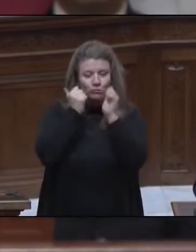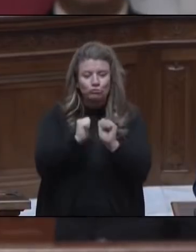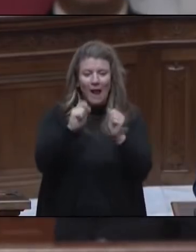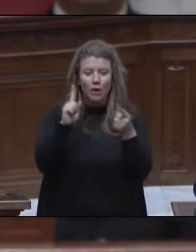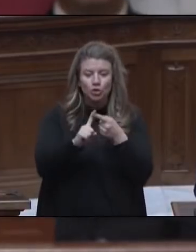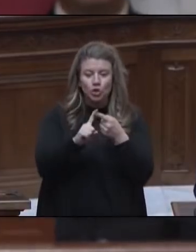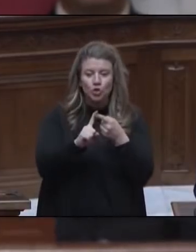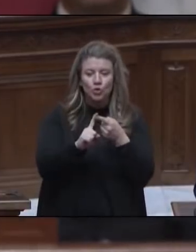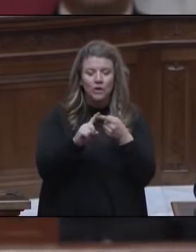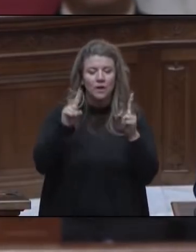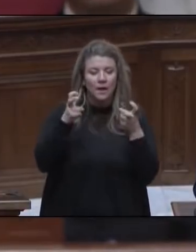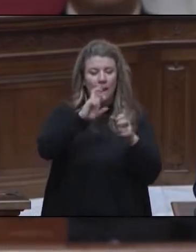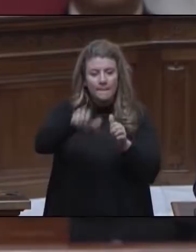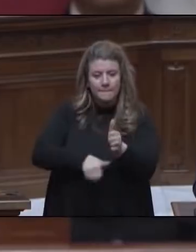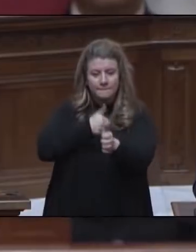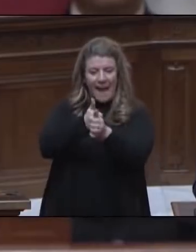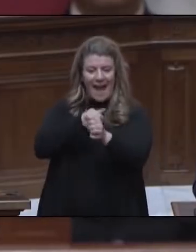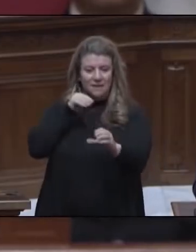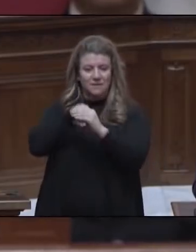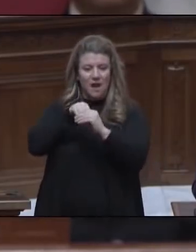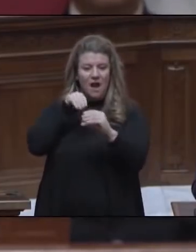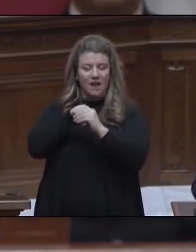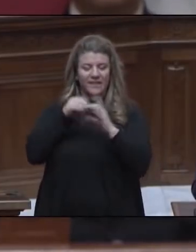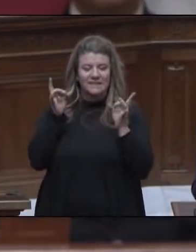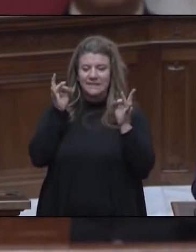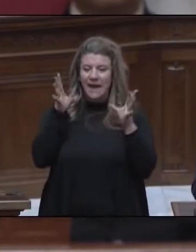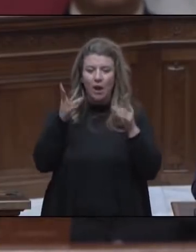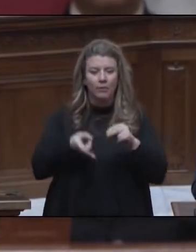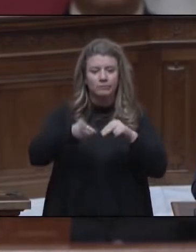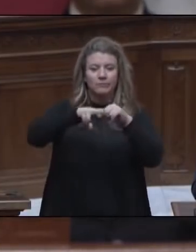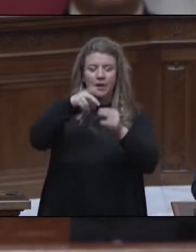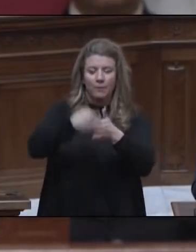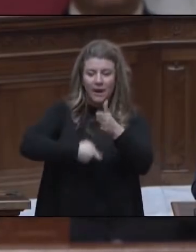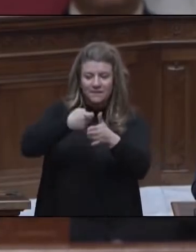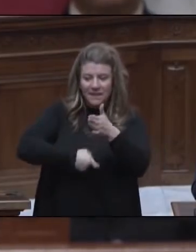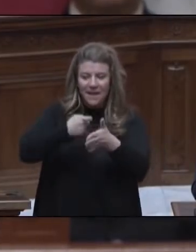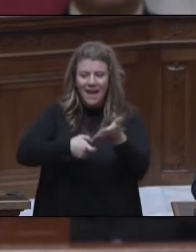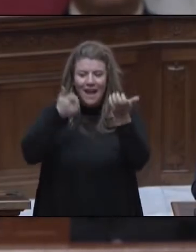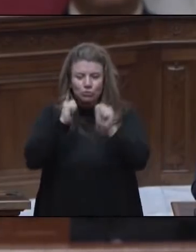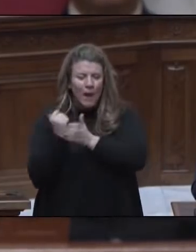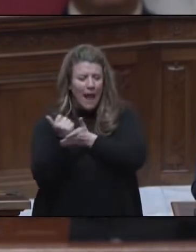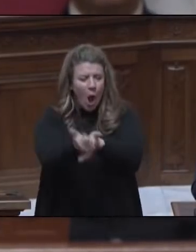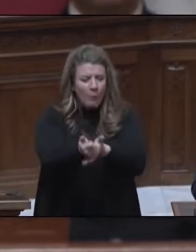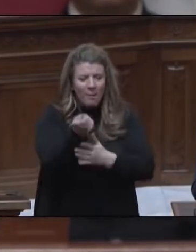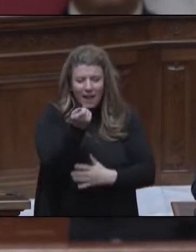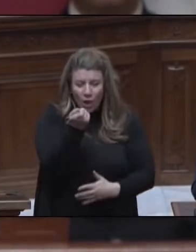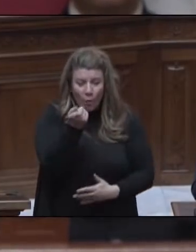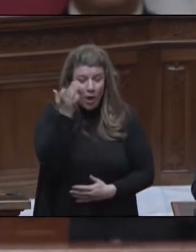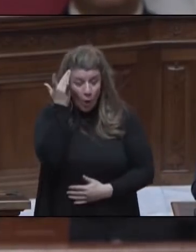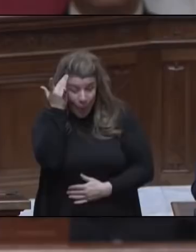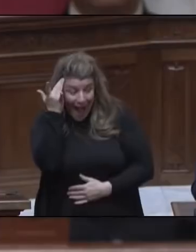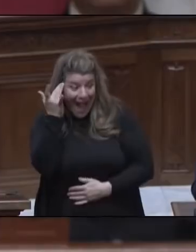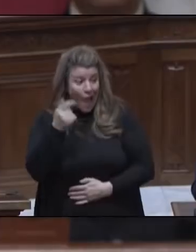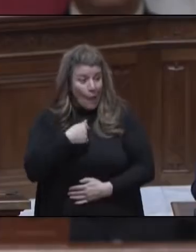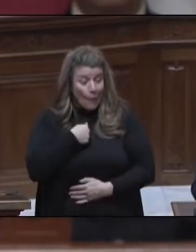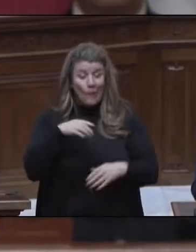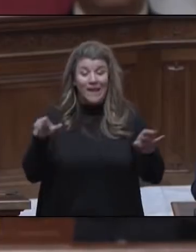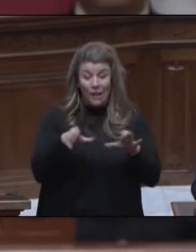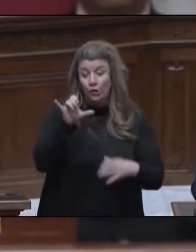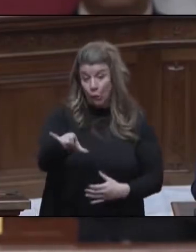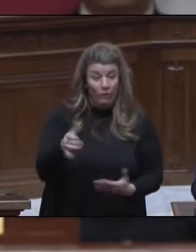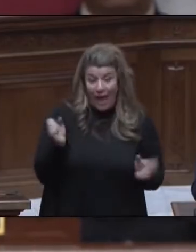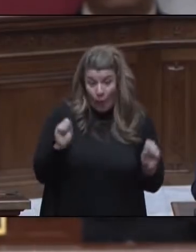to backstop some of this terrible inflation that's going on and help them out a little bit there, because we can do